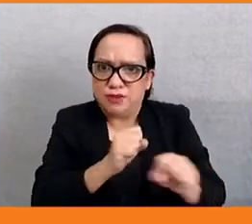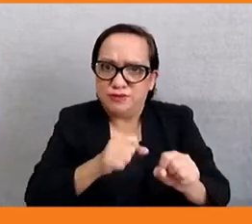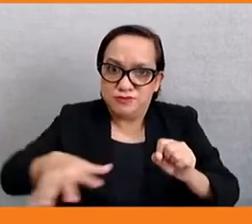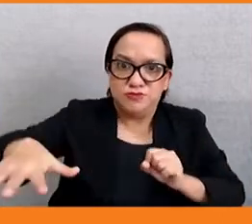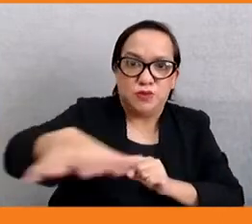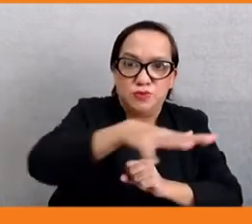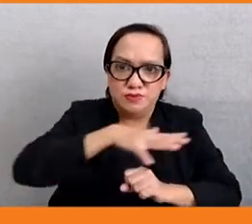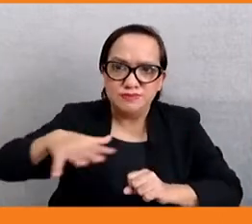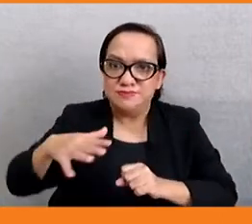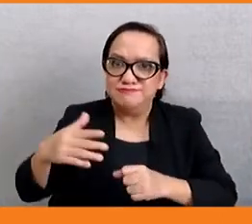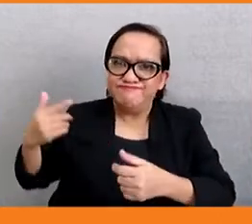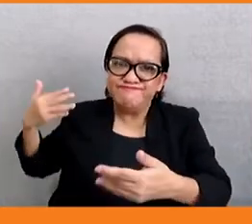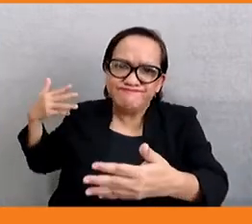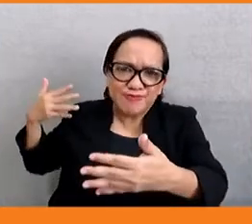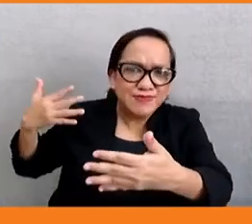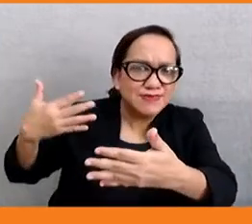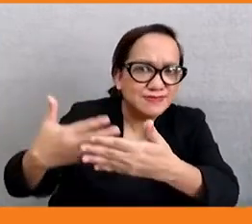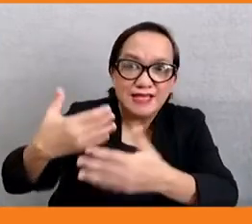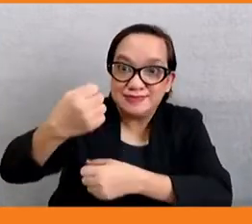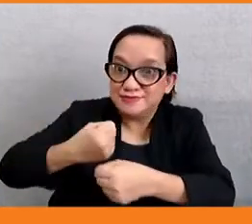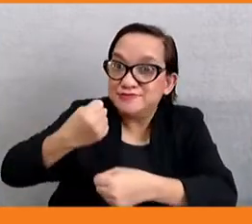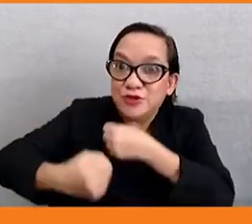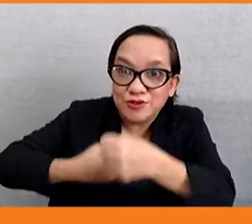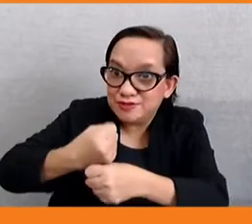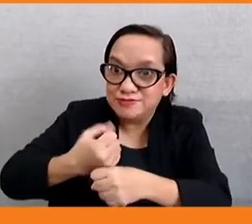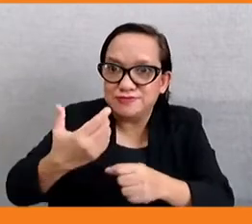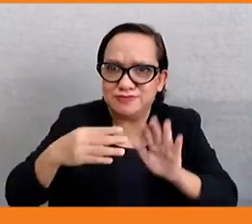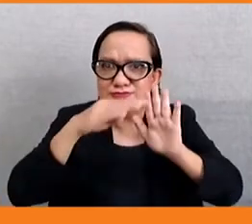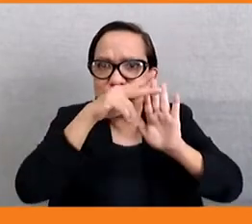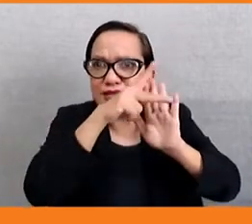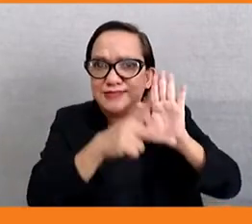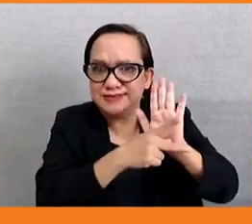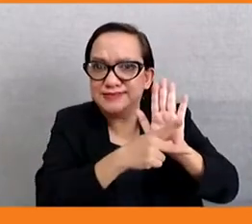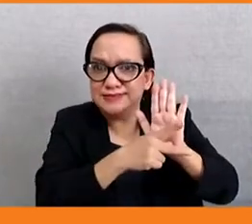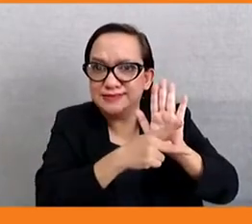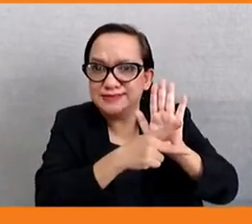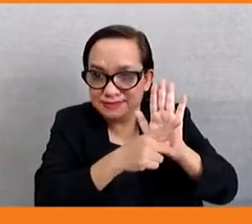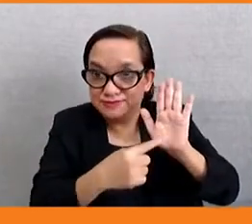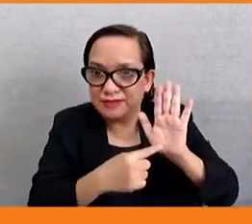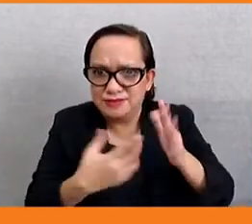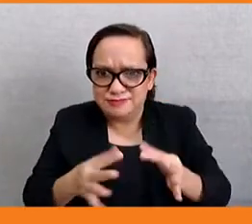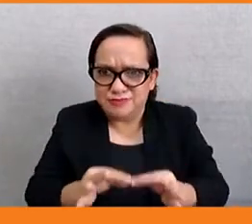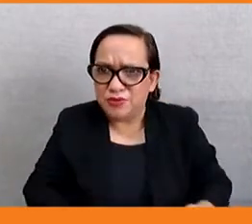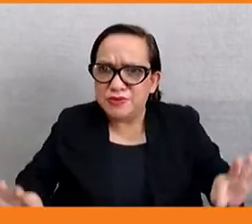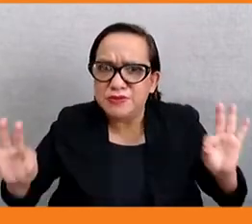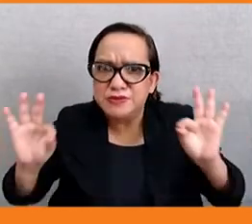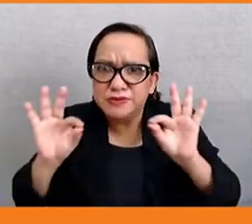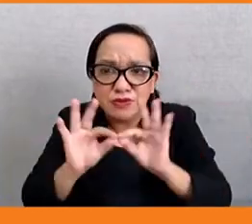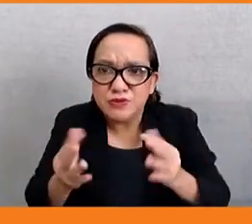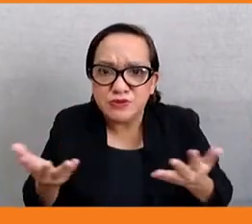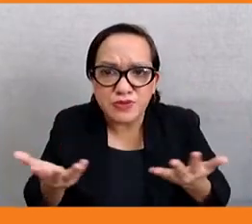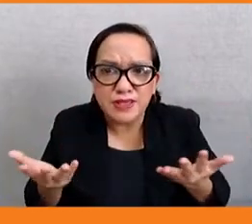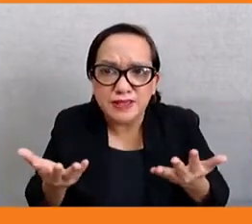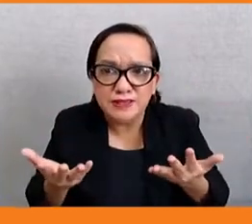policy documents has been essential. This includes your active engagement in the consultation for ADB's